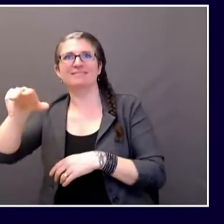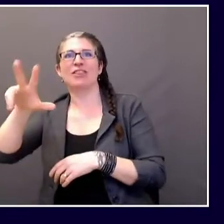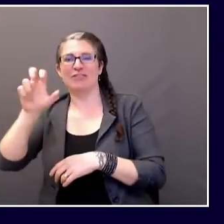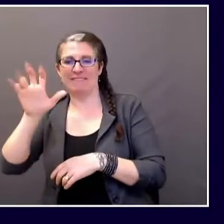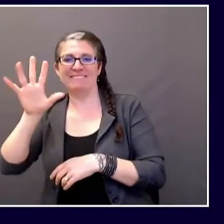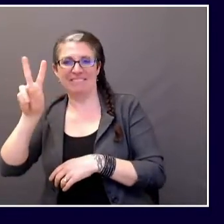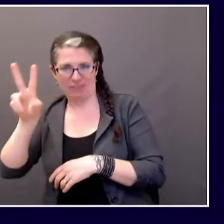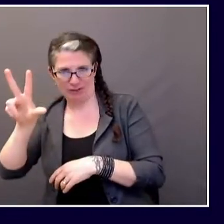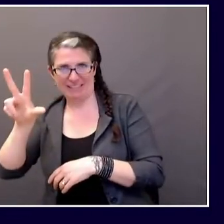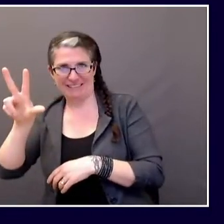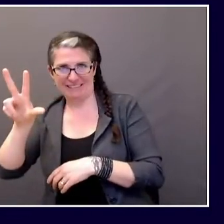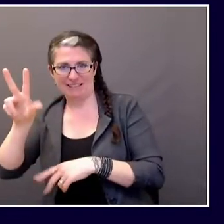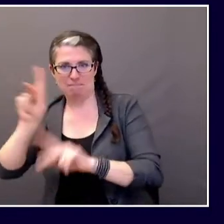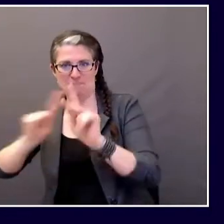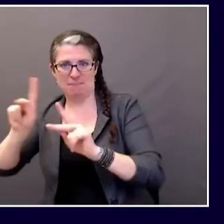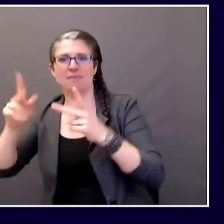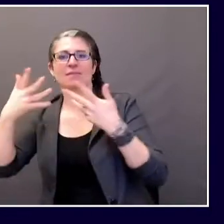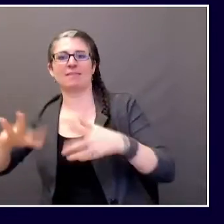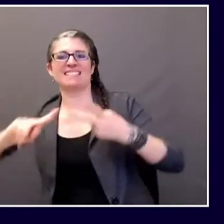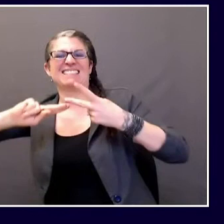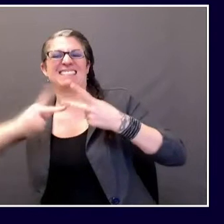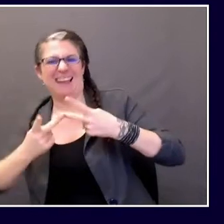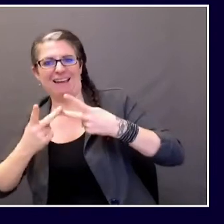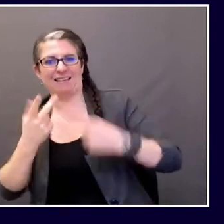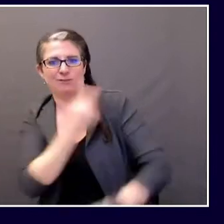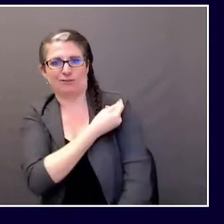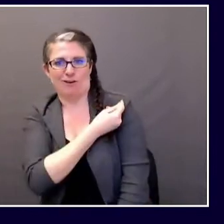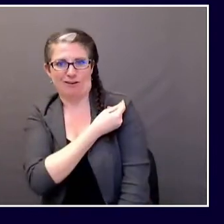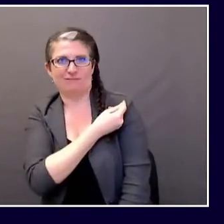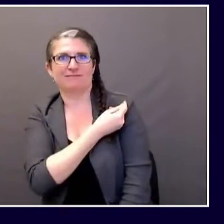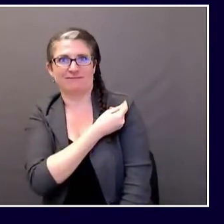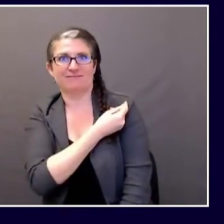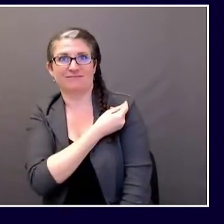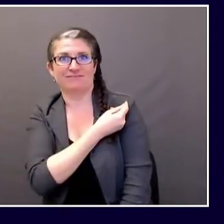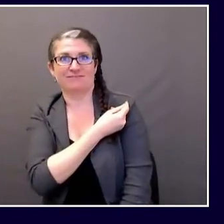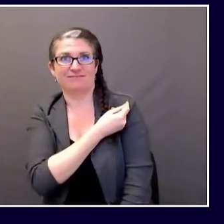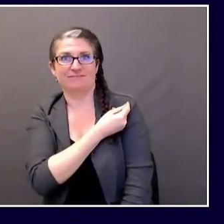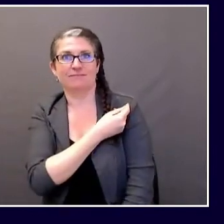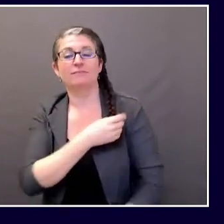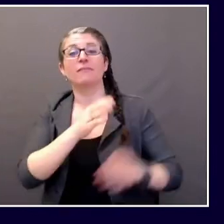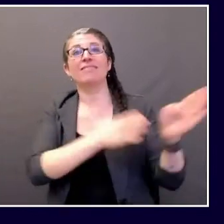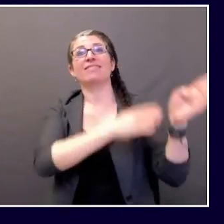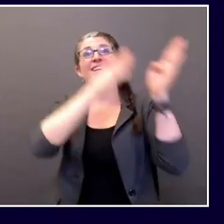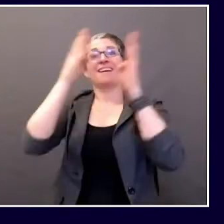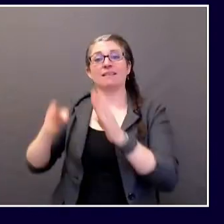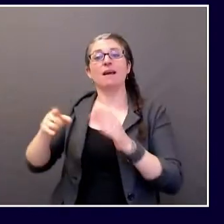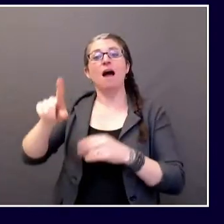124,457 are second doses. To put those numbers in perspective, as of this morning,